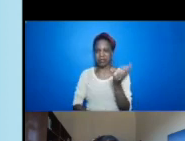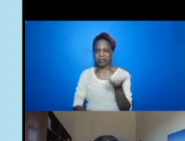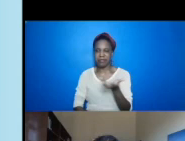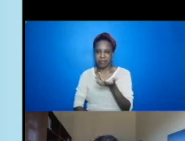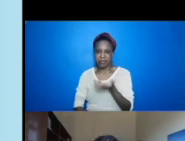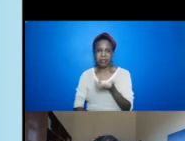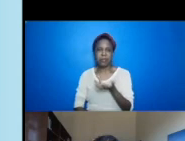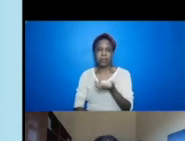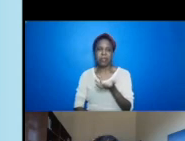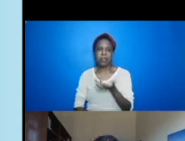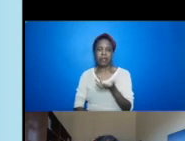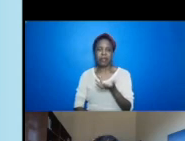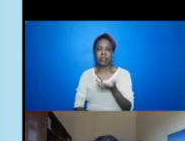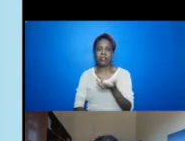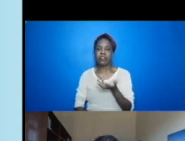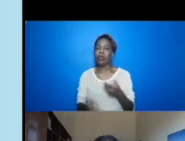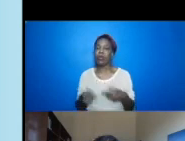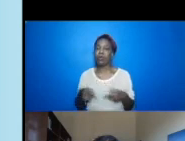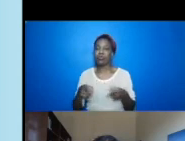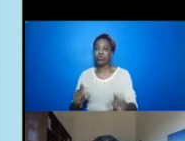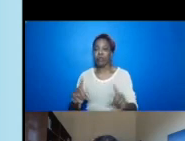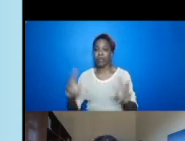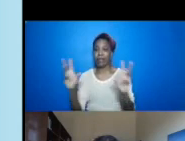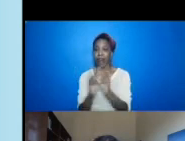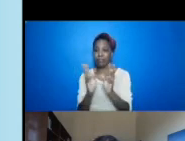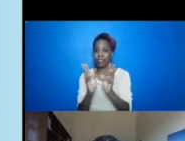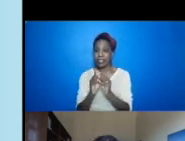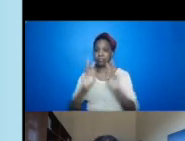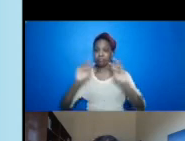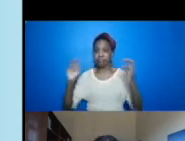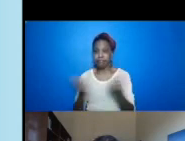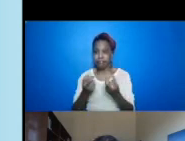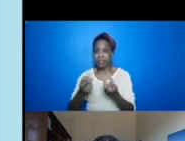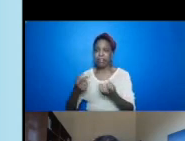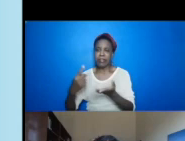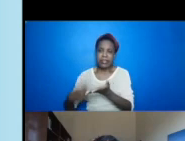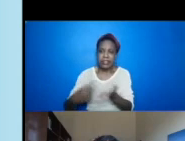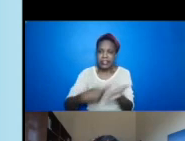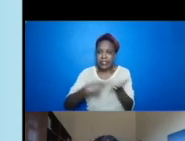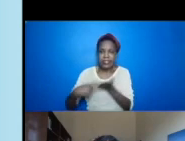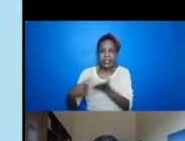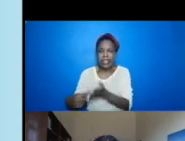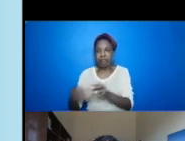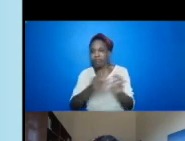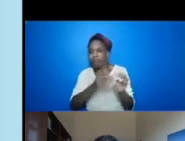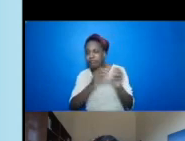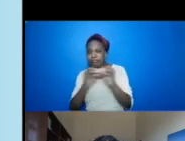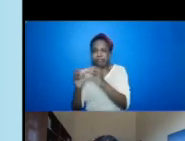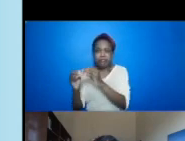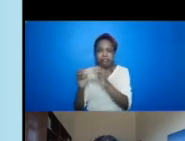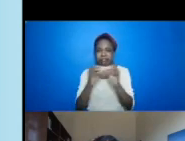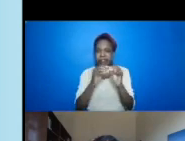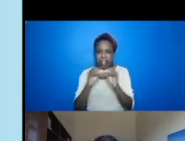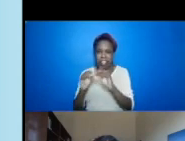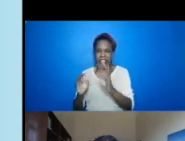those stories in ways that unveil or reveal the narratives, because it's the narratives that have to be shifted in order to